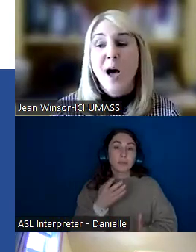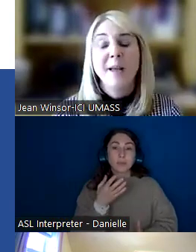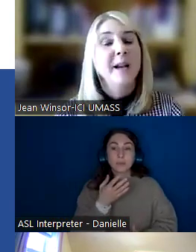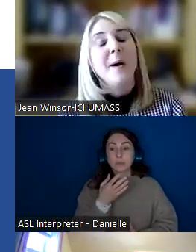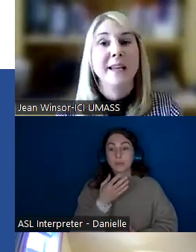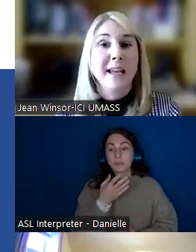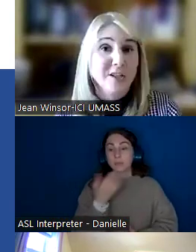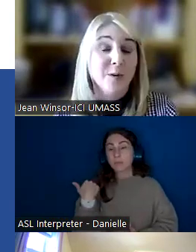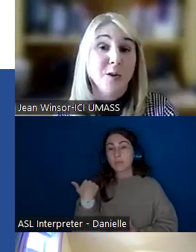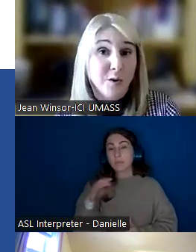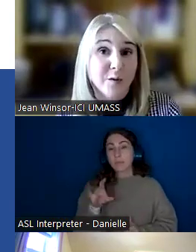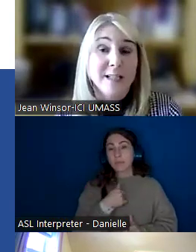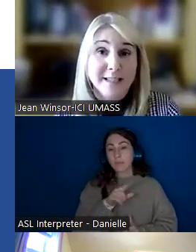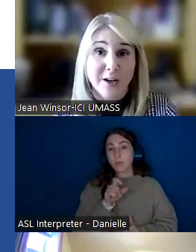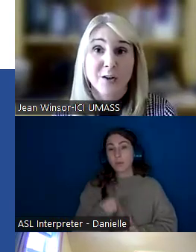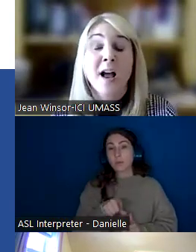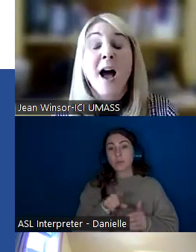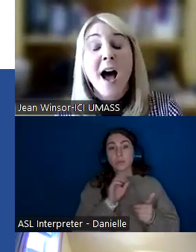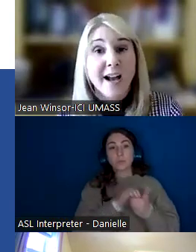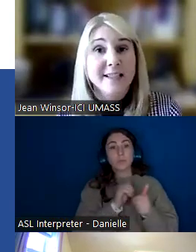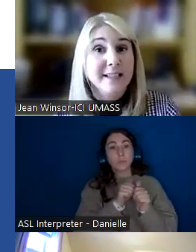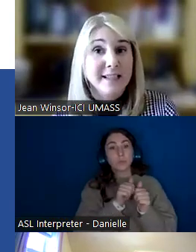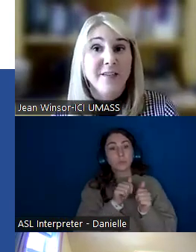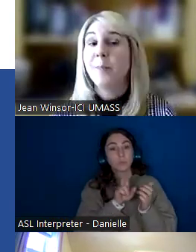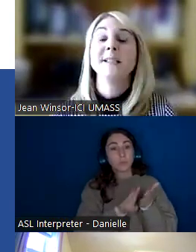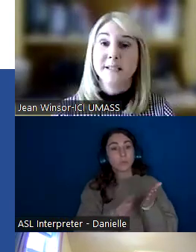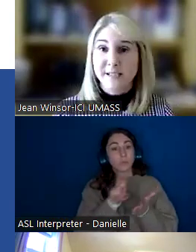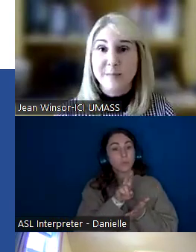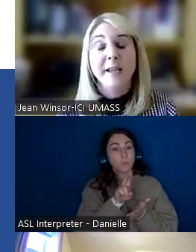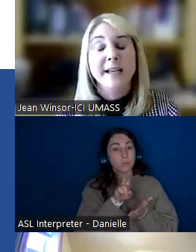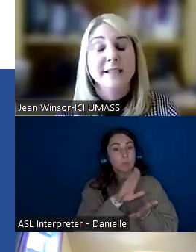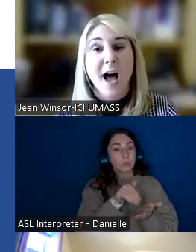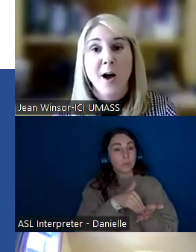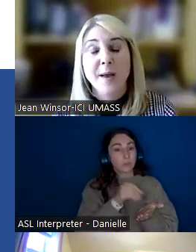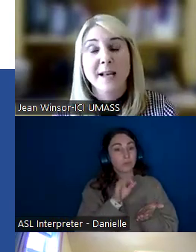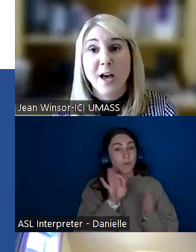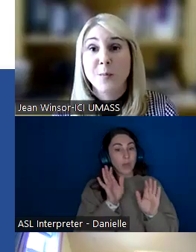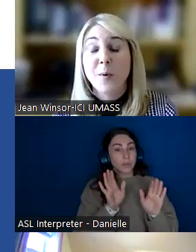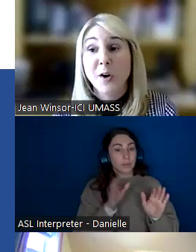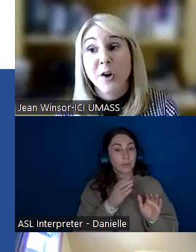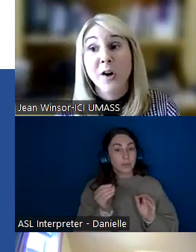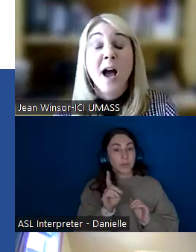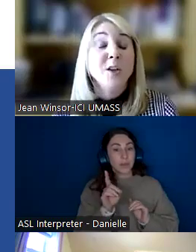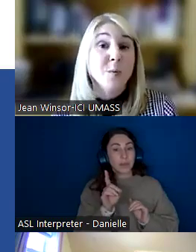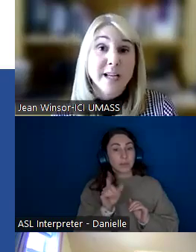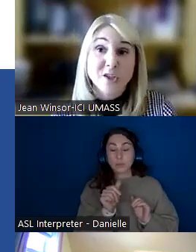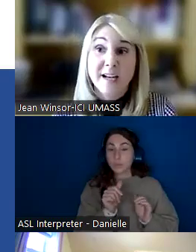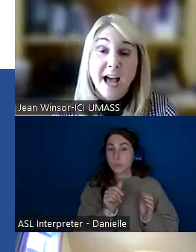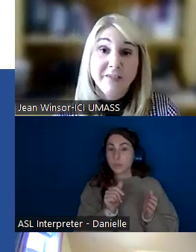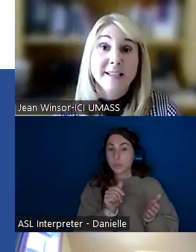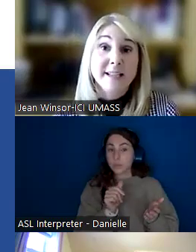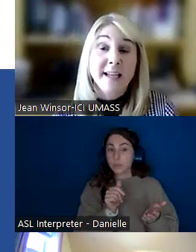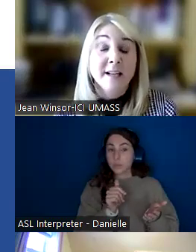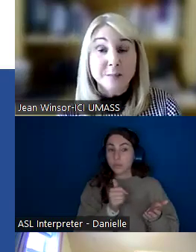was a comment about engaging with your University Center of Excellence in Developmental Disabilities as another partner. Your protection